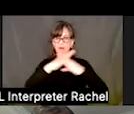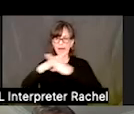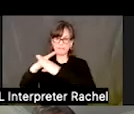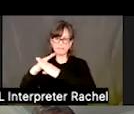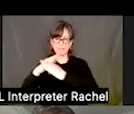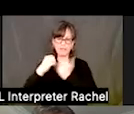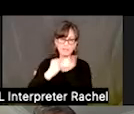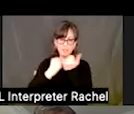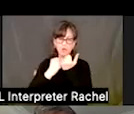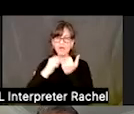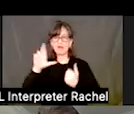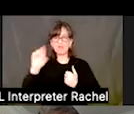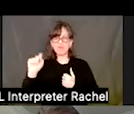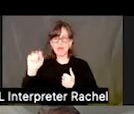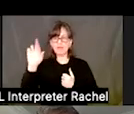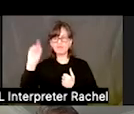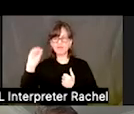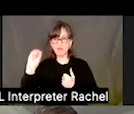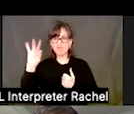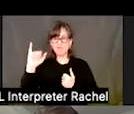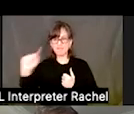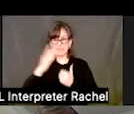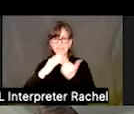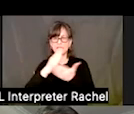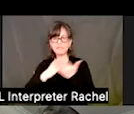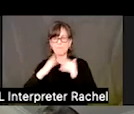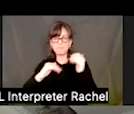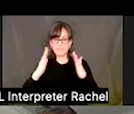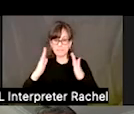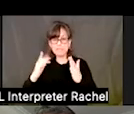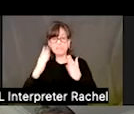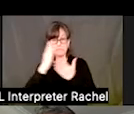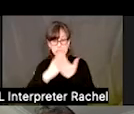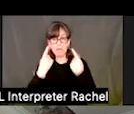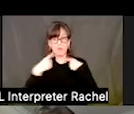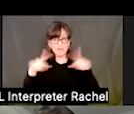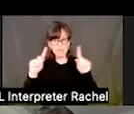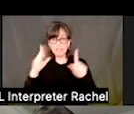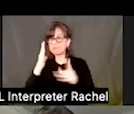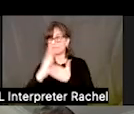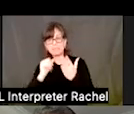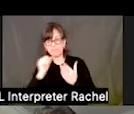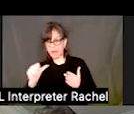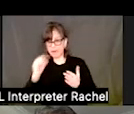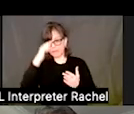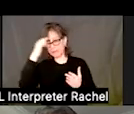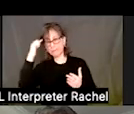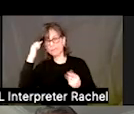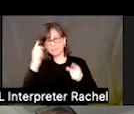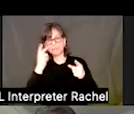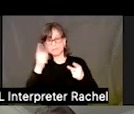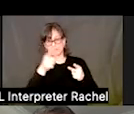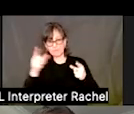retrofit the buildings. And some of them were done, some of them weren't. But go ahead, next slide, please. You can see